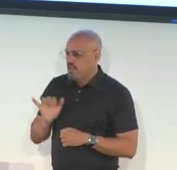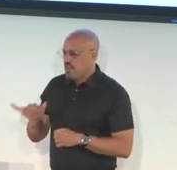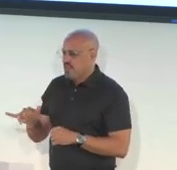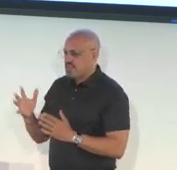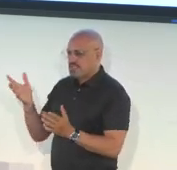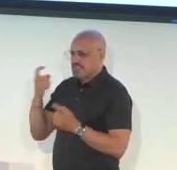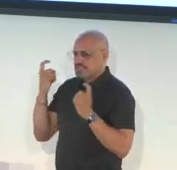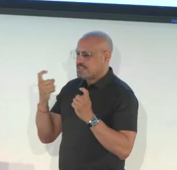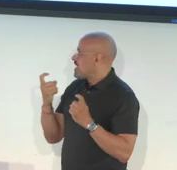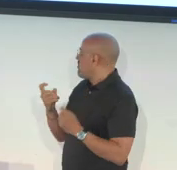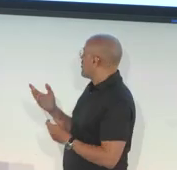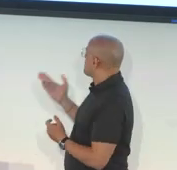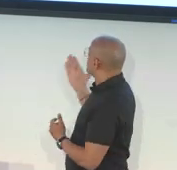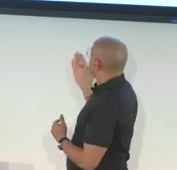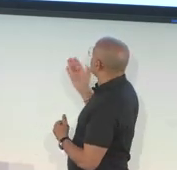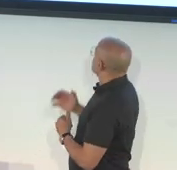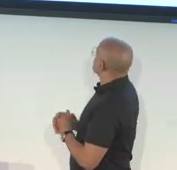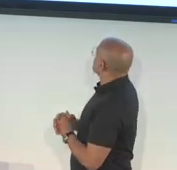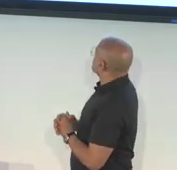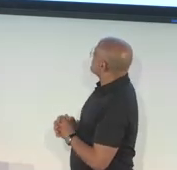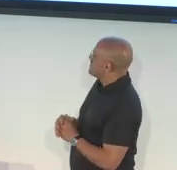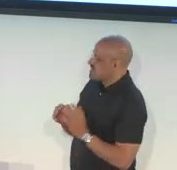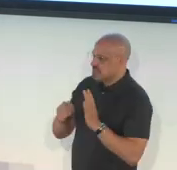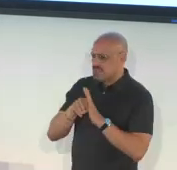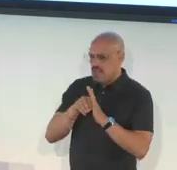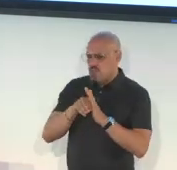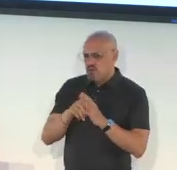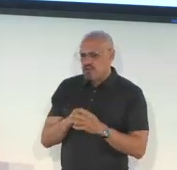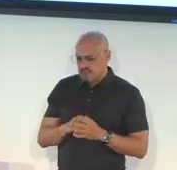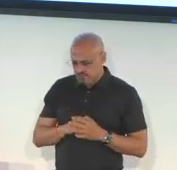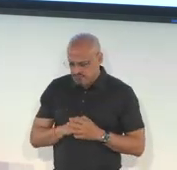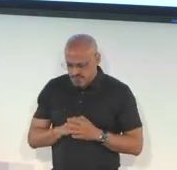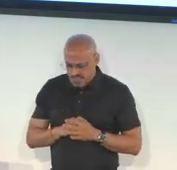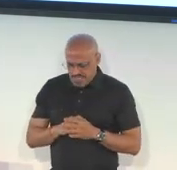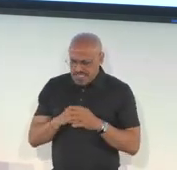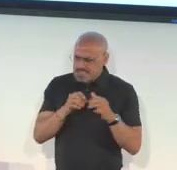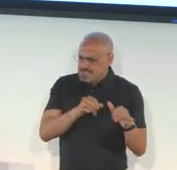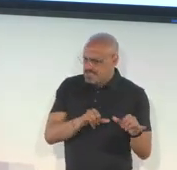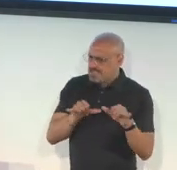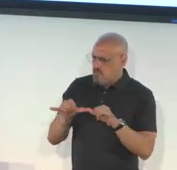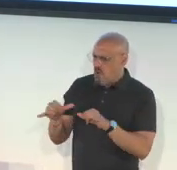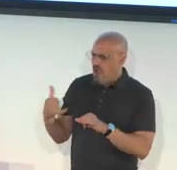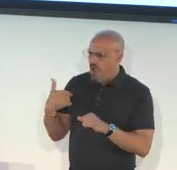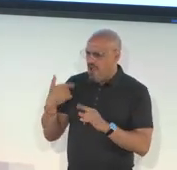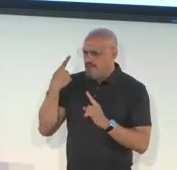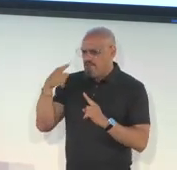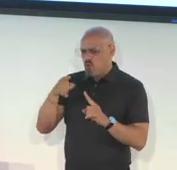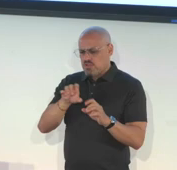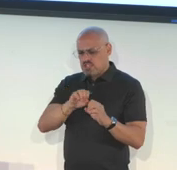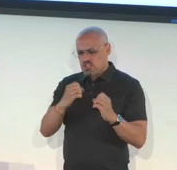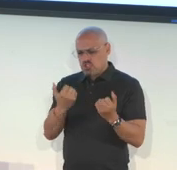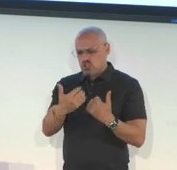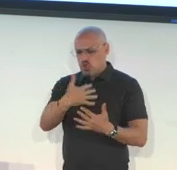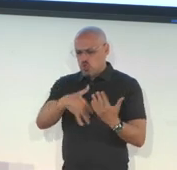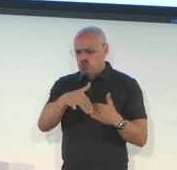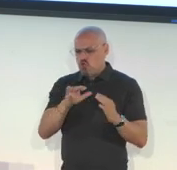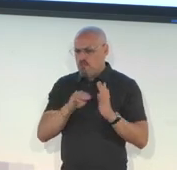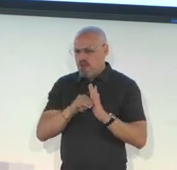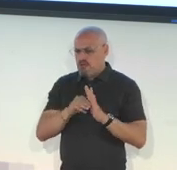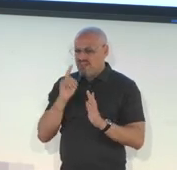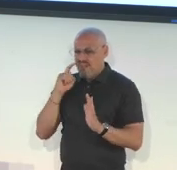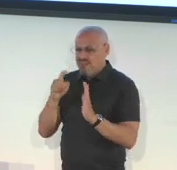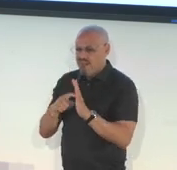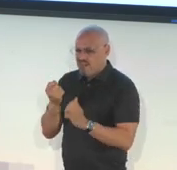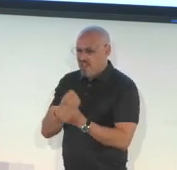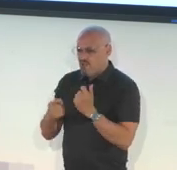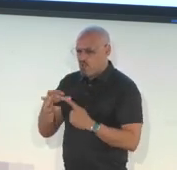the celebratory model. So the celebratory model follows lots of similarities to the social model, but it acknowledges that everybody